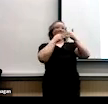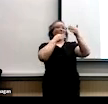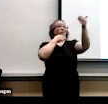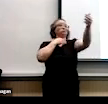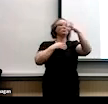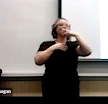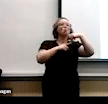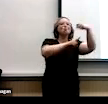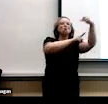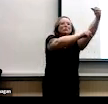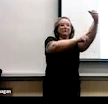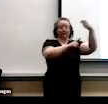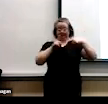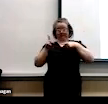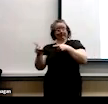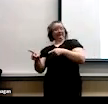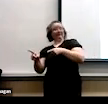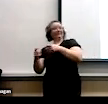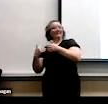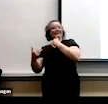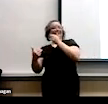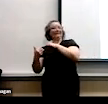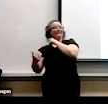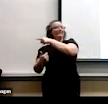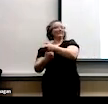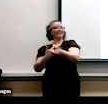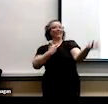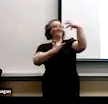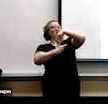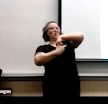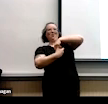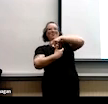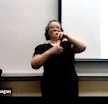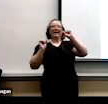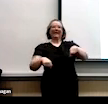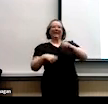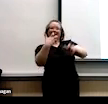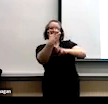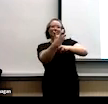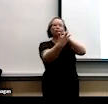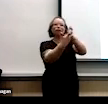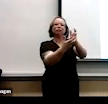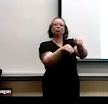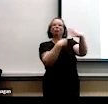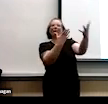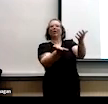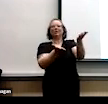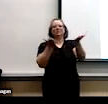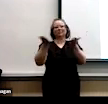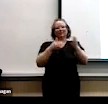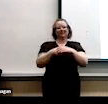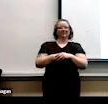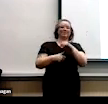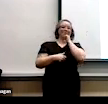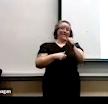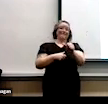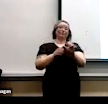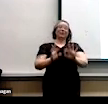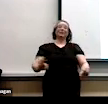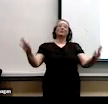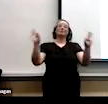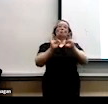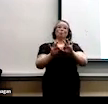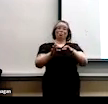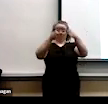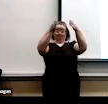sphere. Also, adults with developmental disabilities have changing needs as they age, which are medical and non-medical. And staying